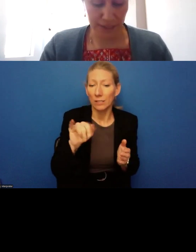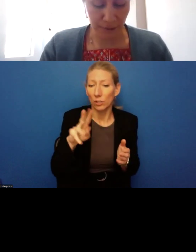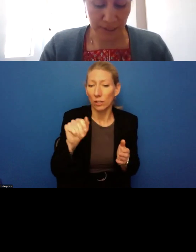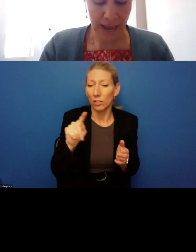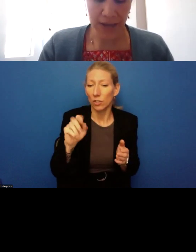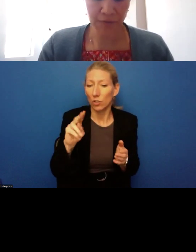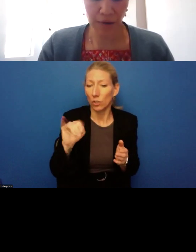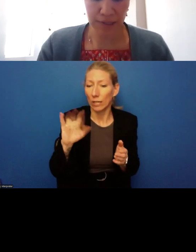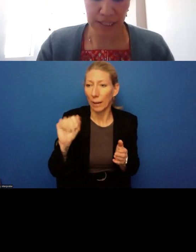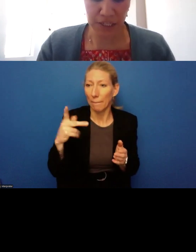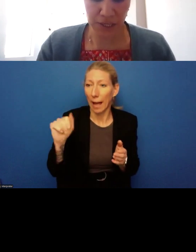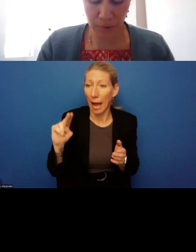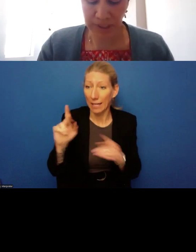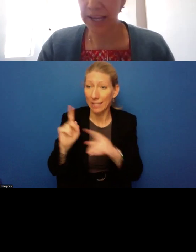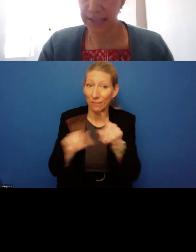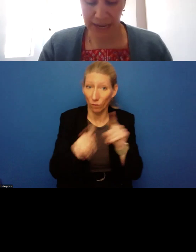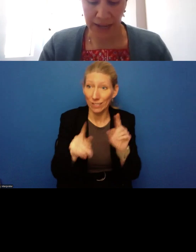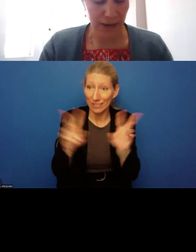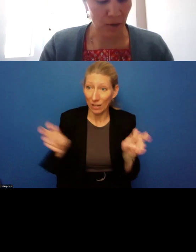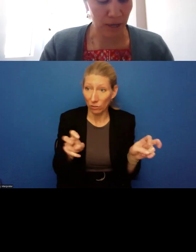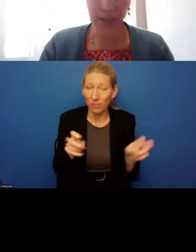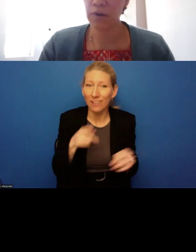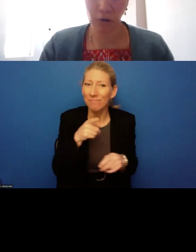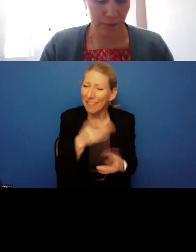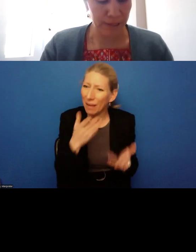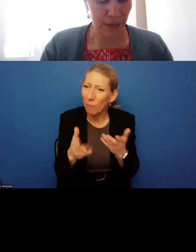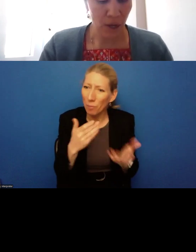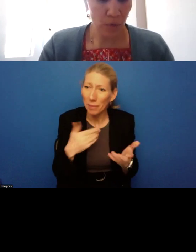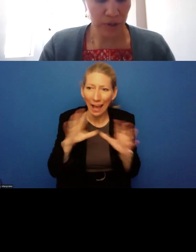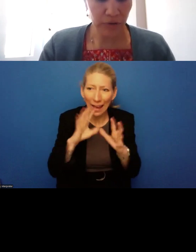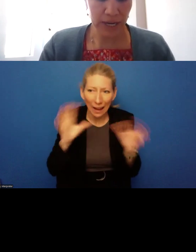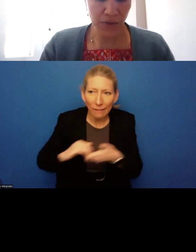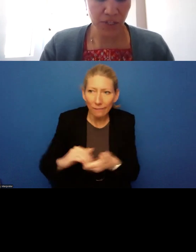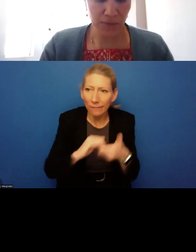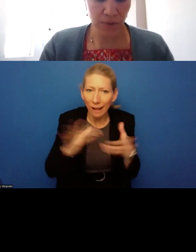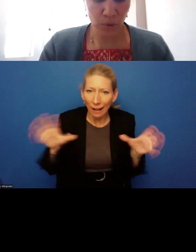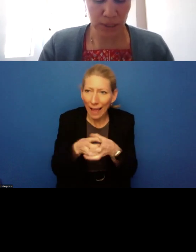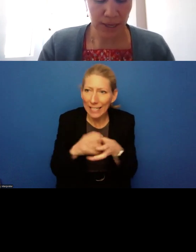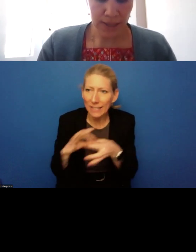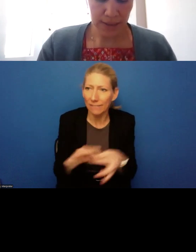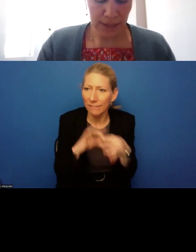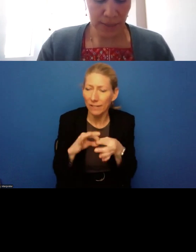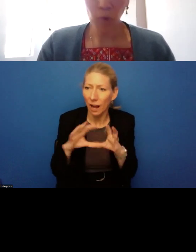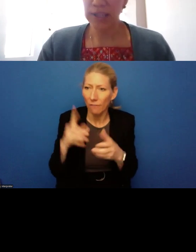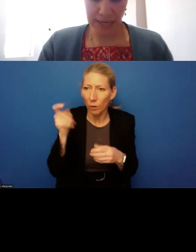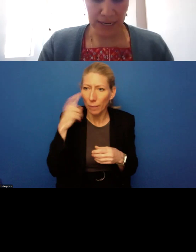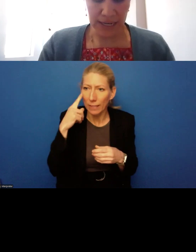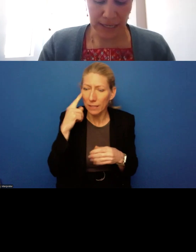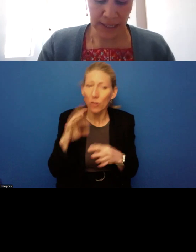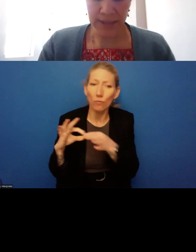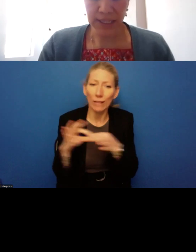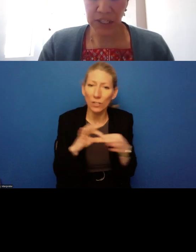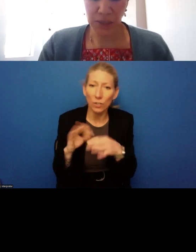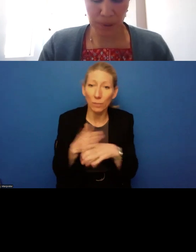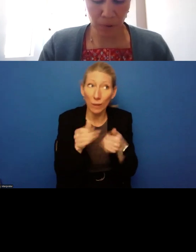Nehaip titles, I found that the K'iche most likely had a collective government where the relationship between the political